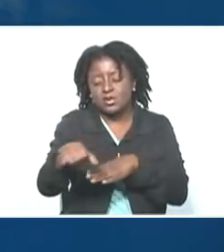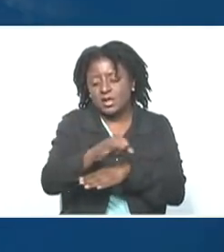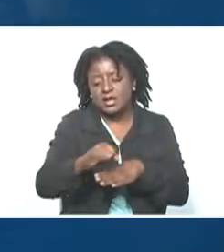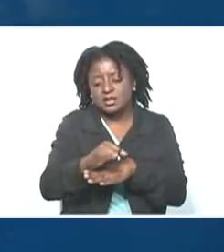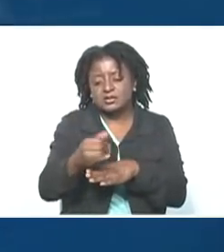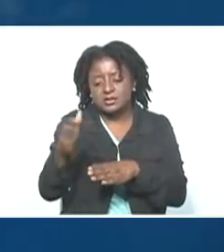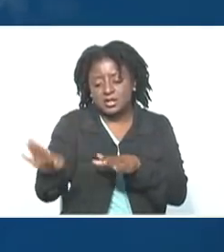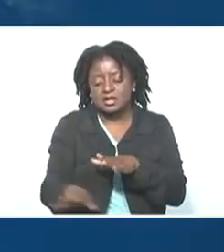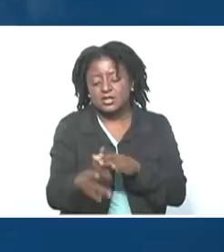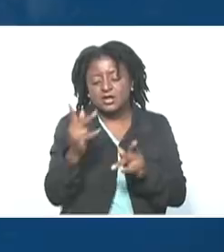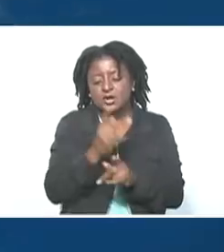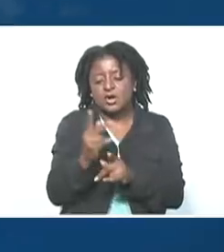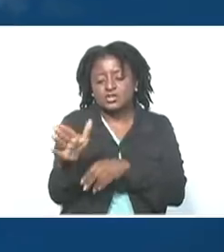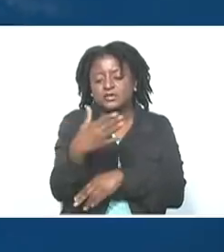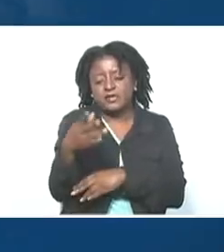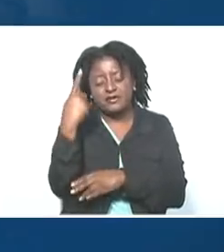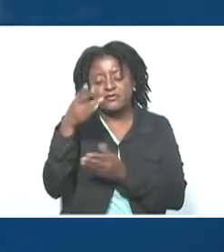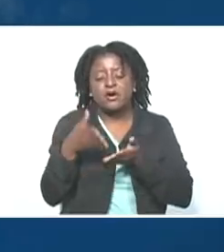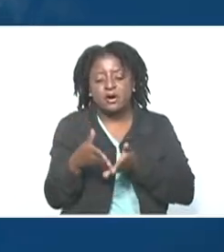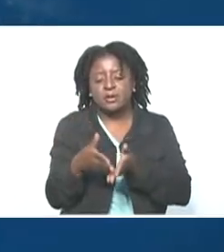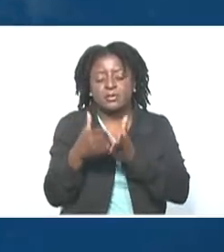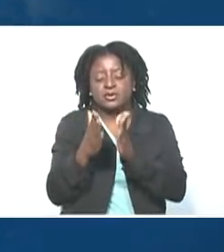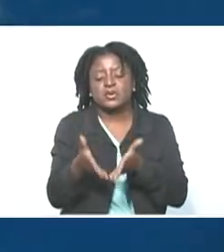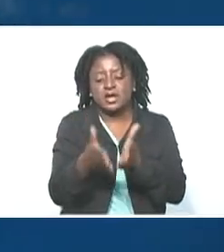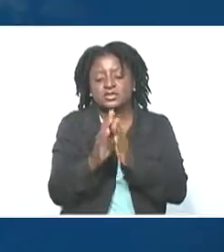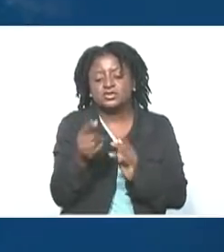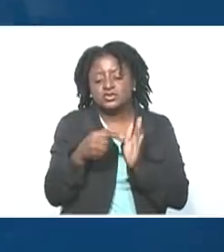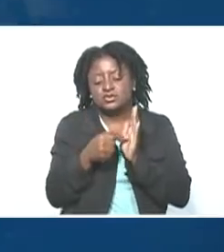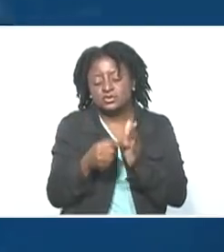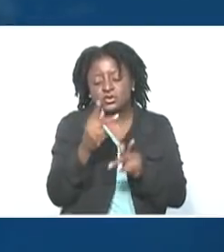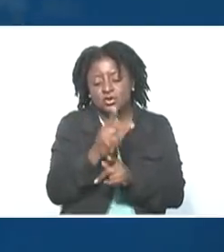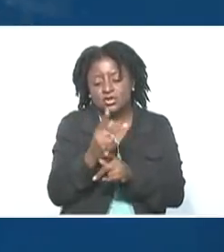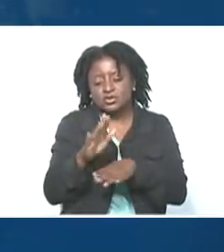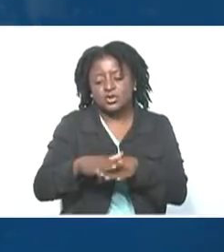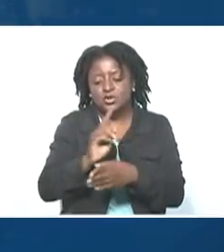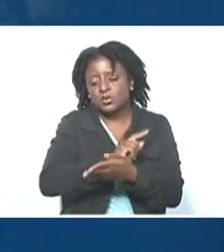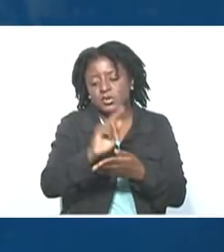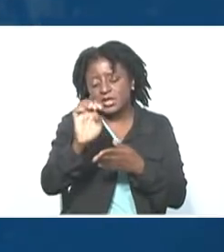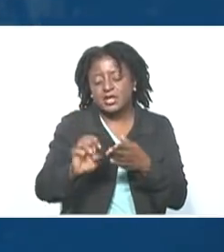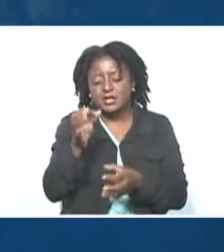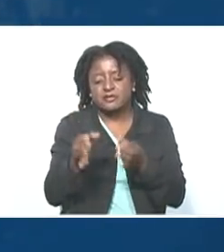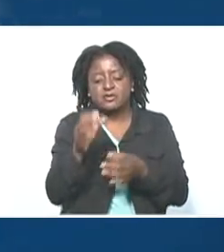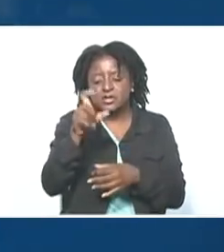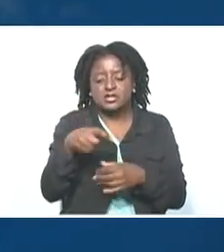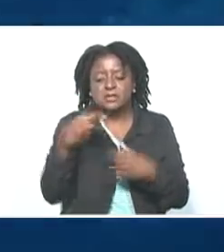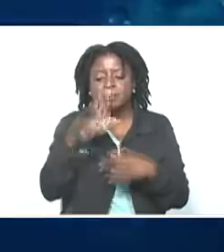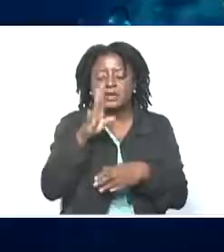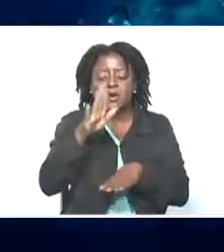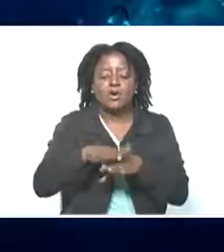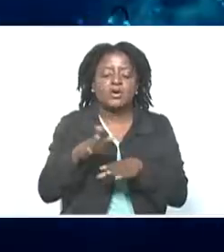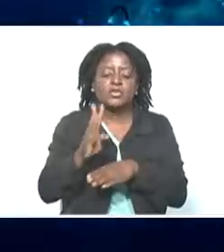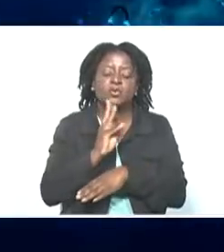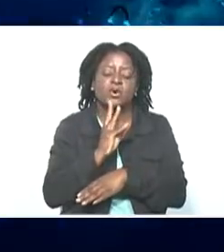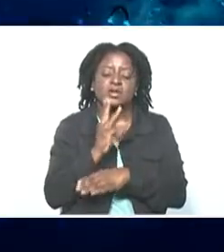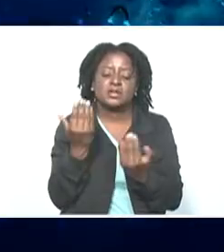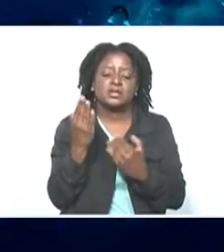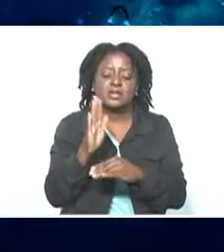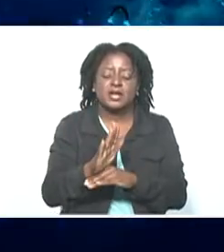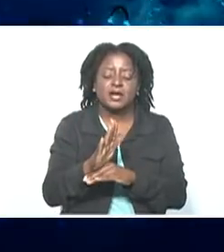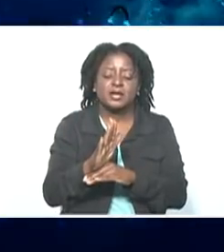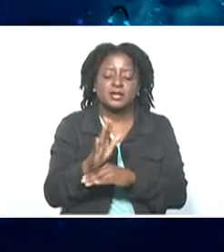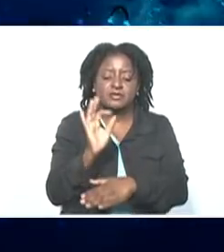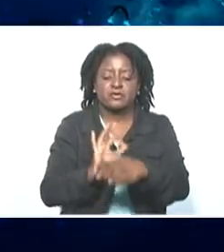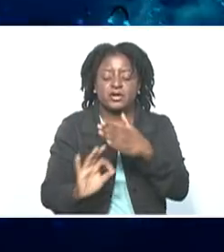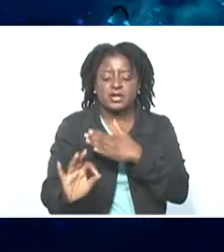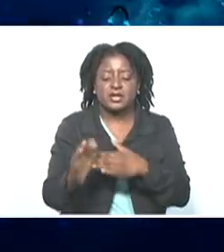under a caution flag for boaters. So we're asking you to exercise caution over the weekend if you have to be on the waters. Tonight, the forecast calls for